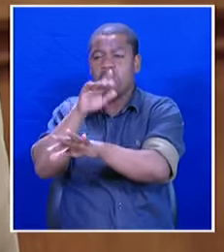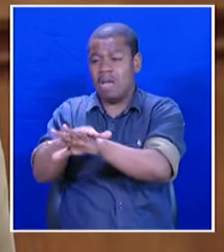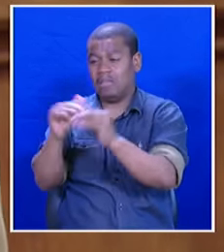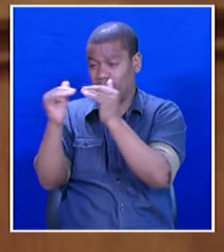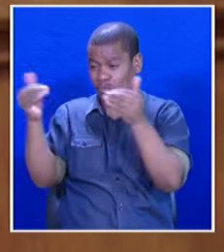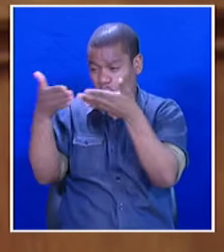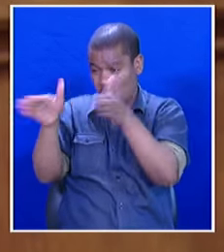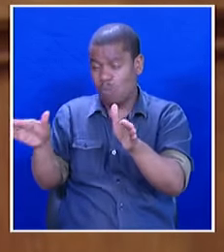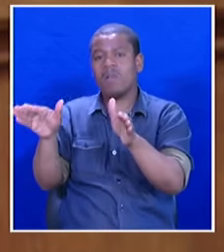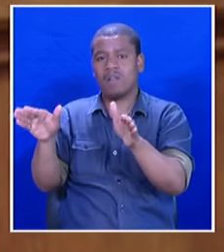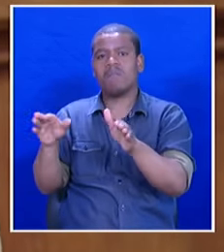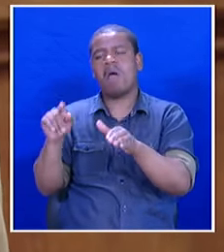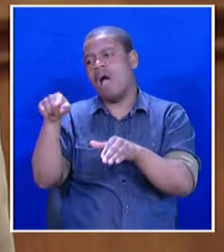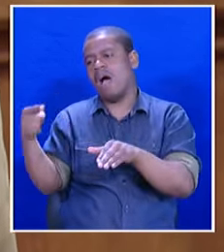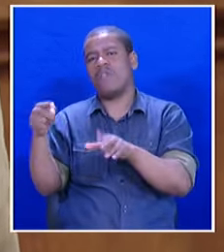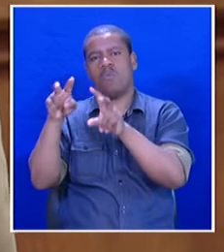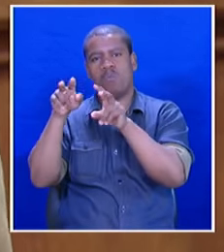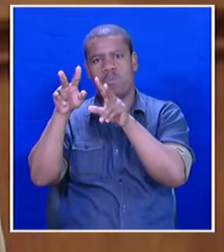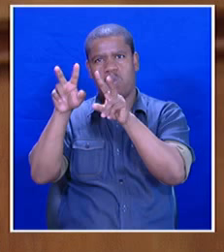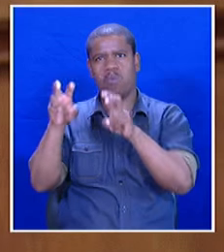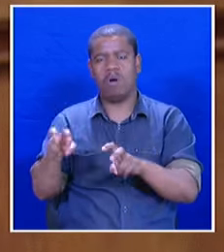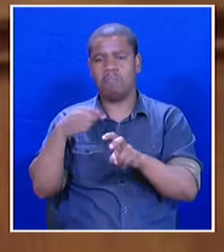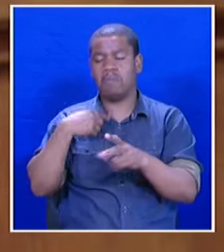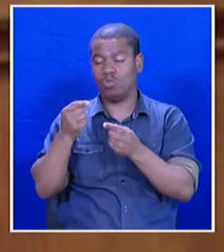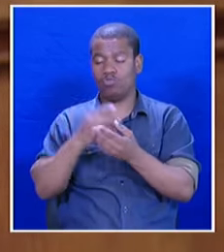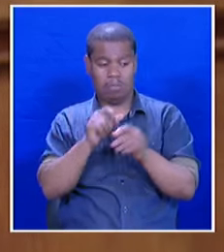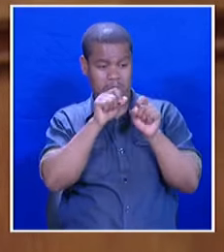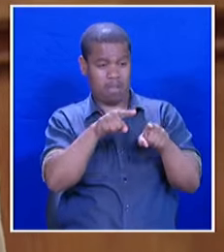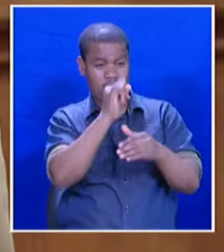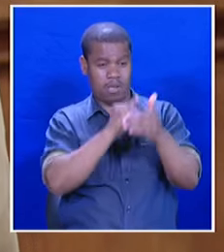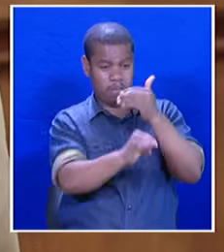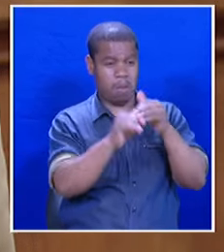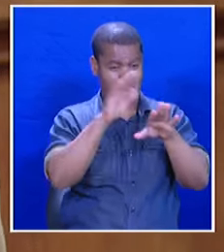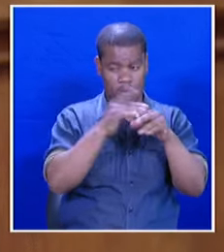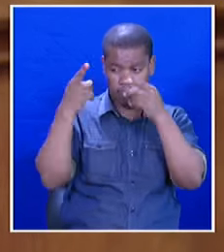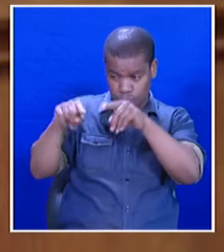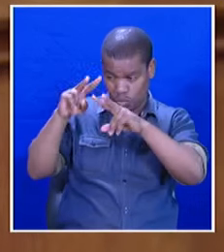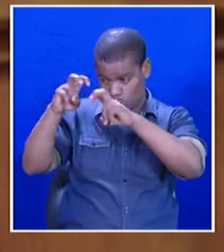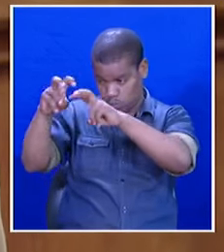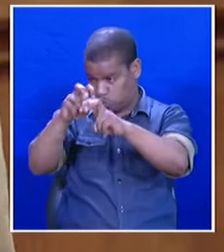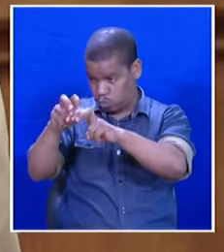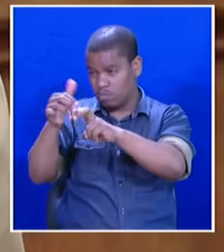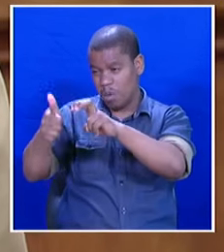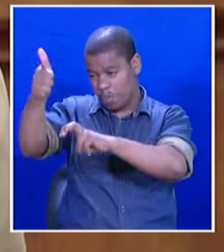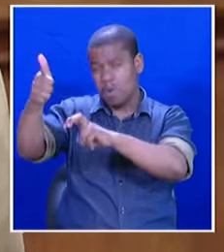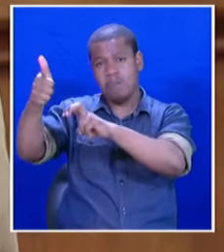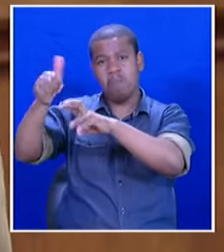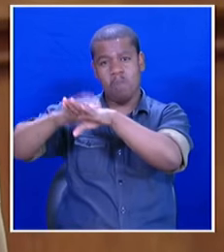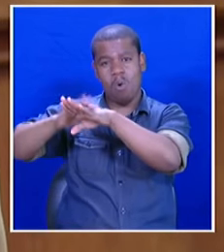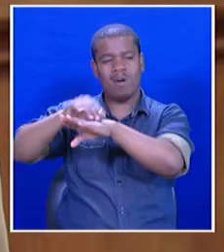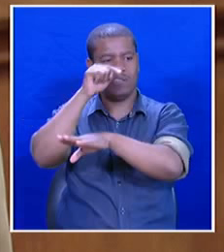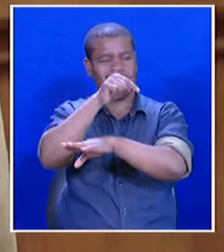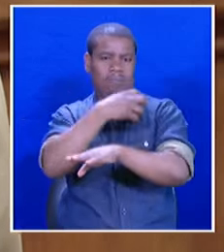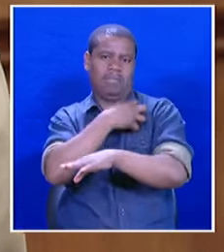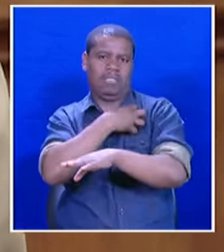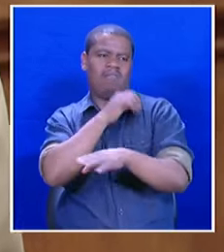things, being left alone to conduct their original investigation on the CEO, an investigation which the minister had supported earlier